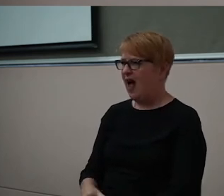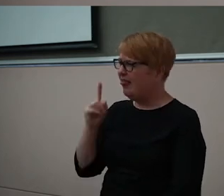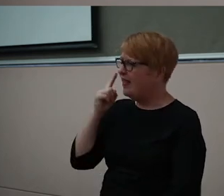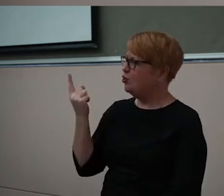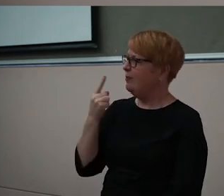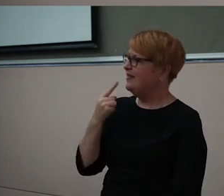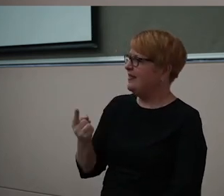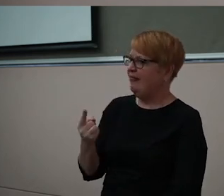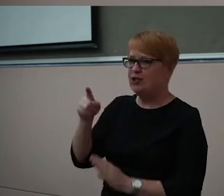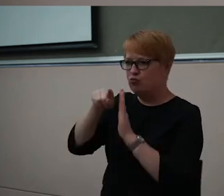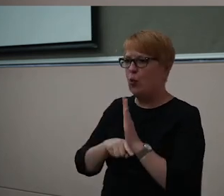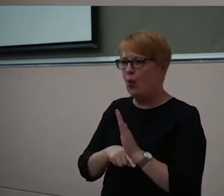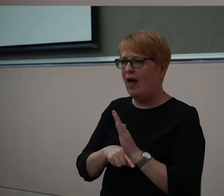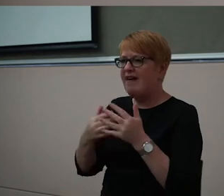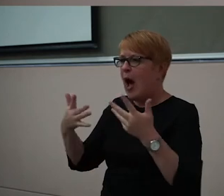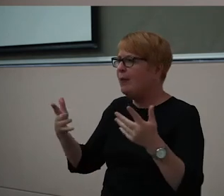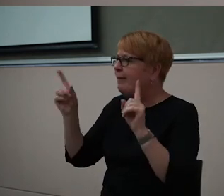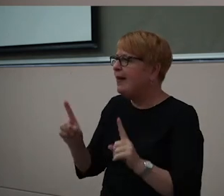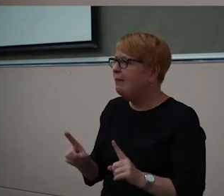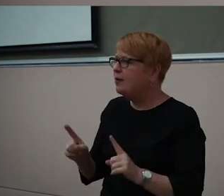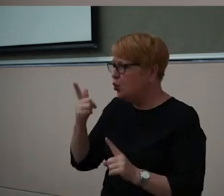I think that's an important thing to note, that like,